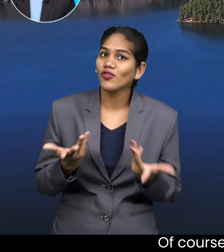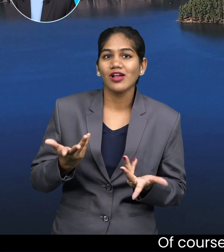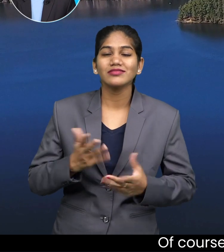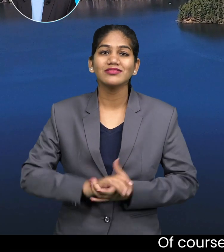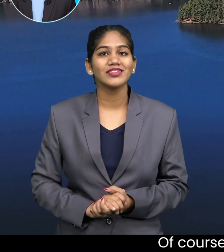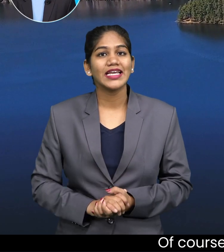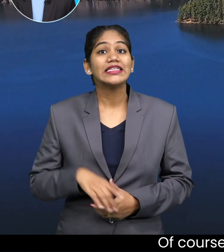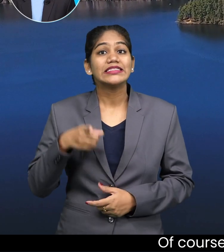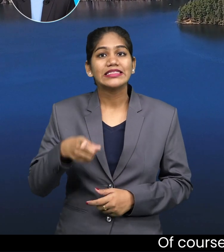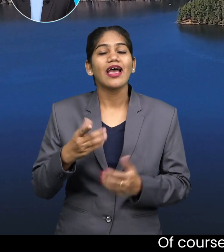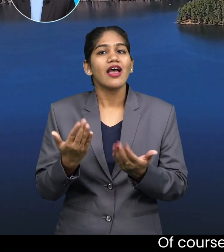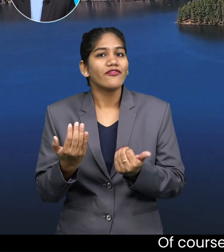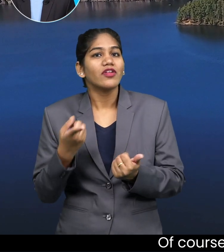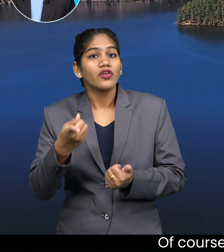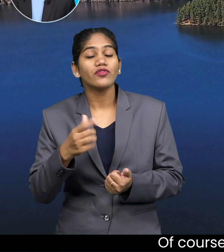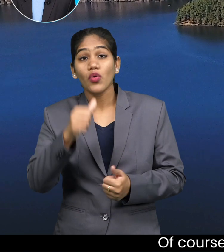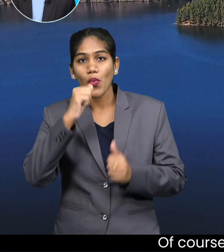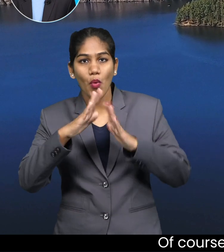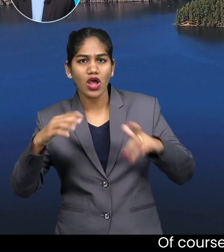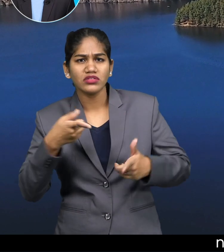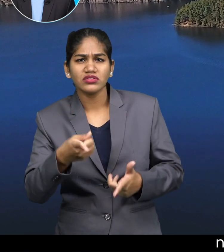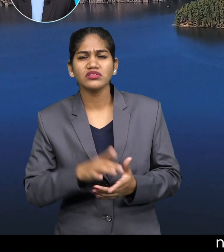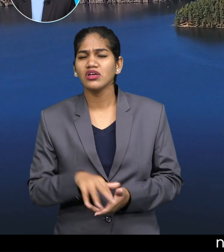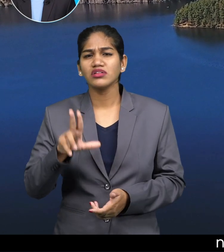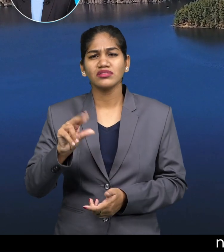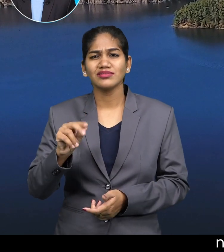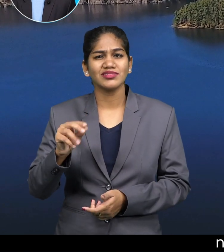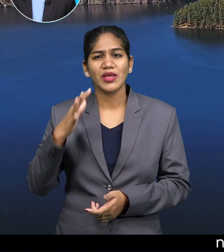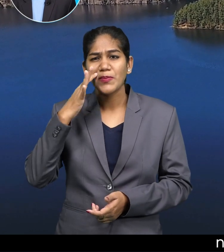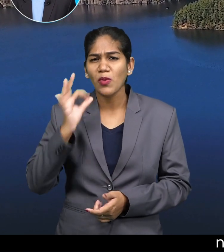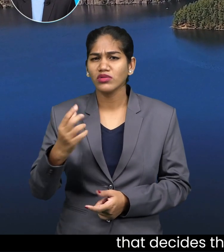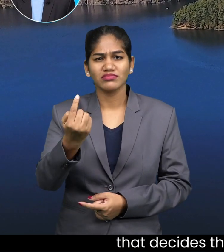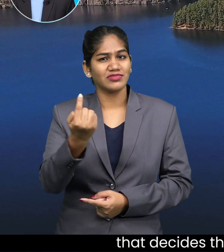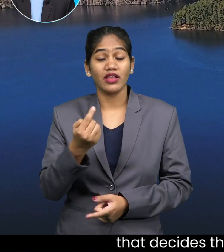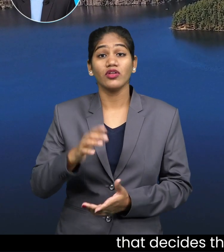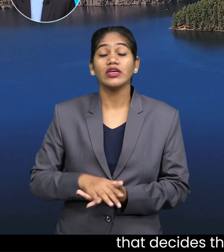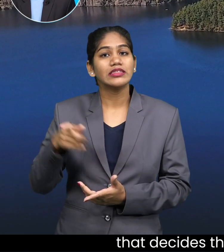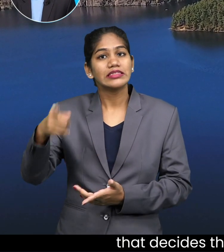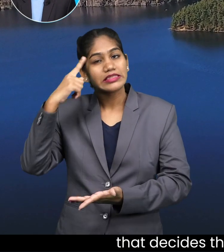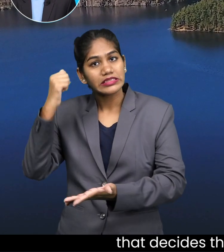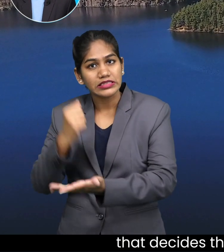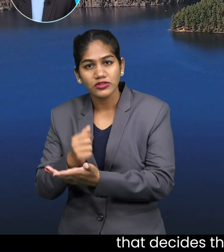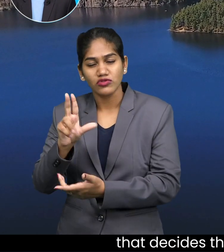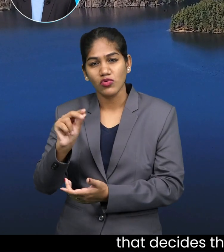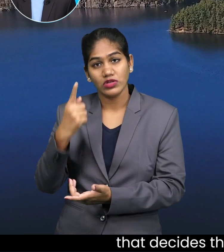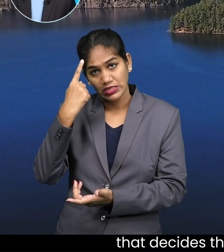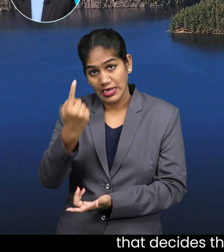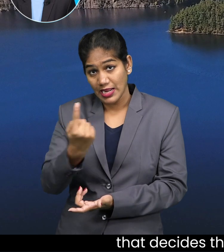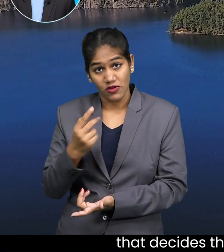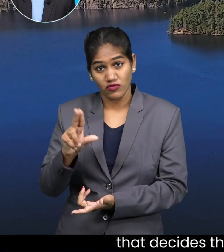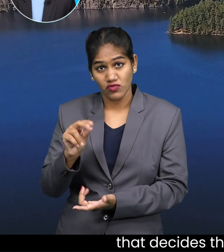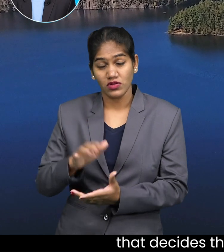Of course, the availability of water is not the factor alone that decides